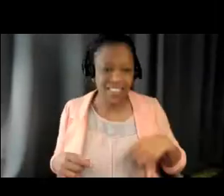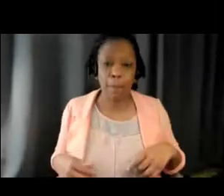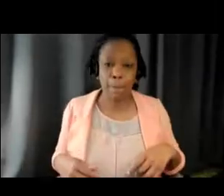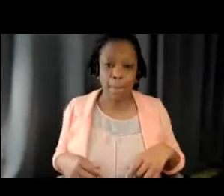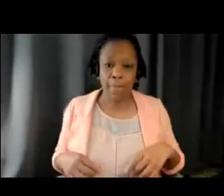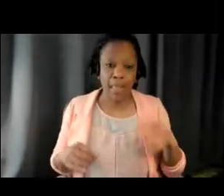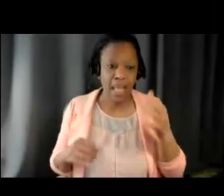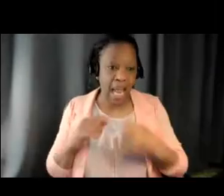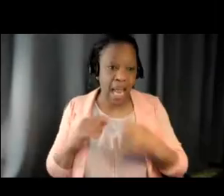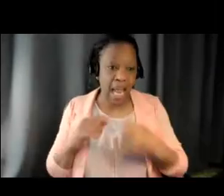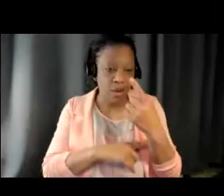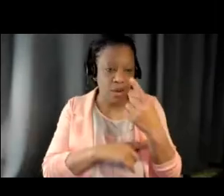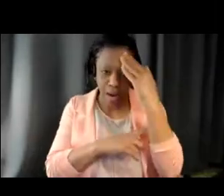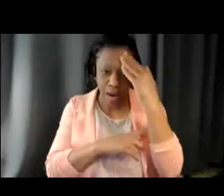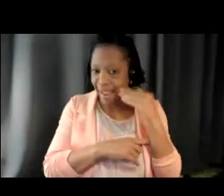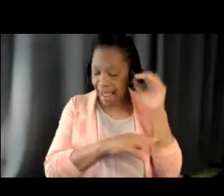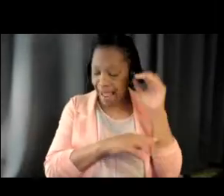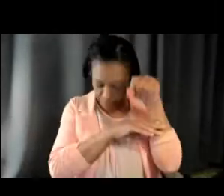Everybody bow their head.